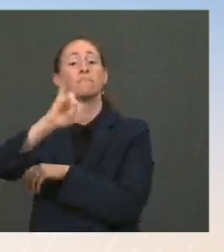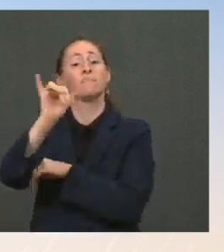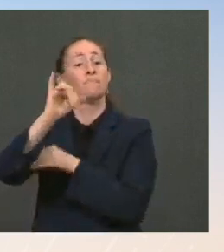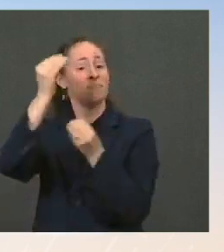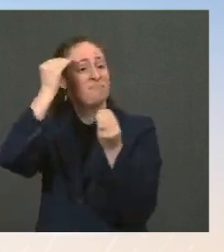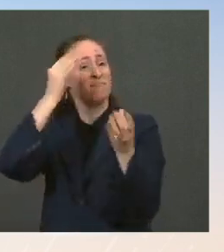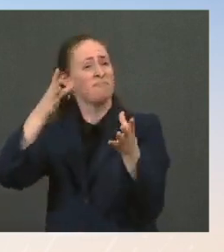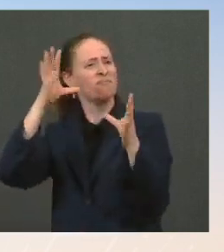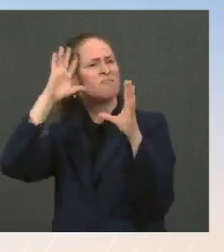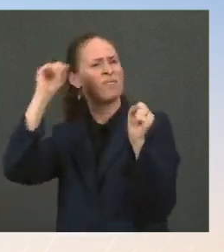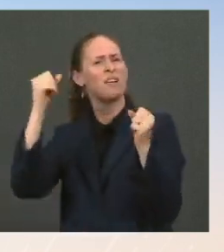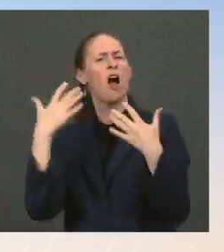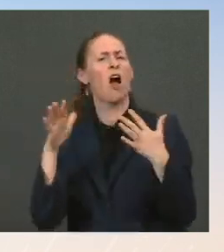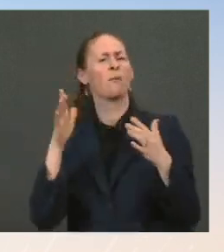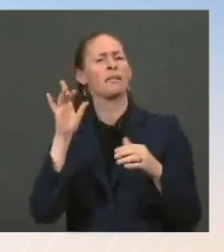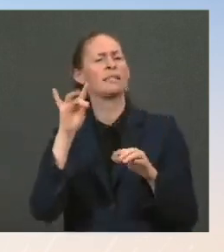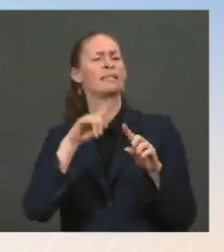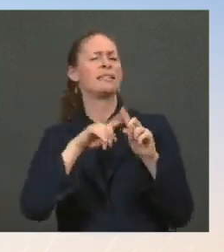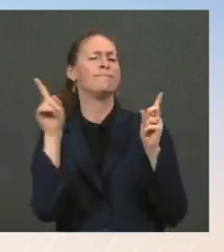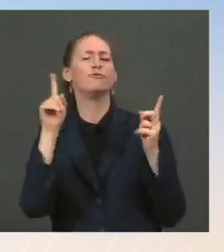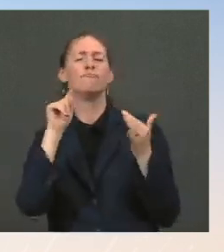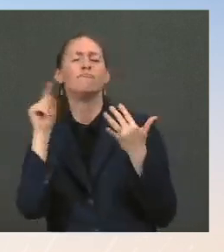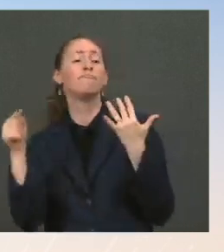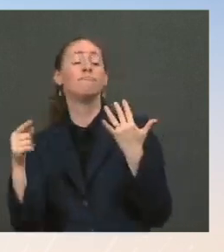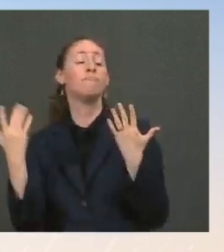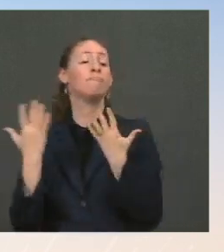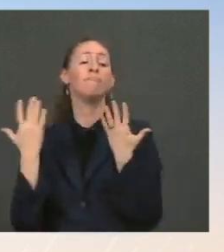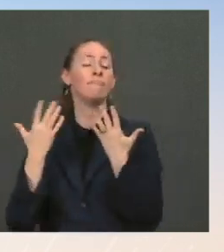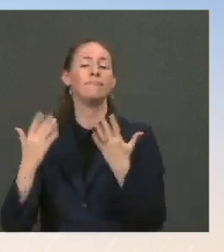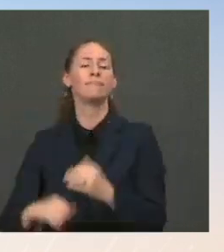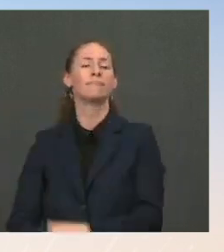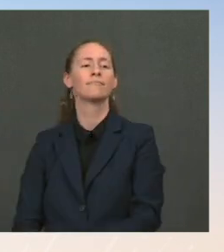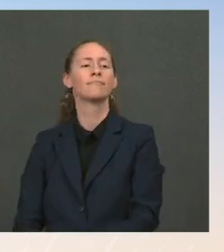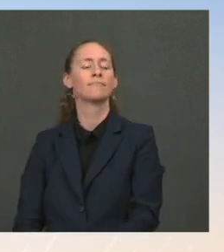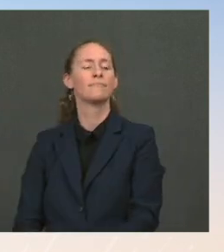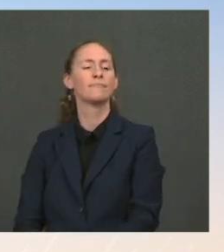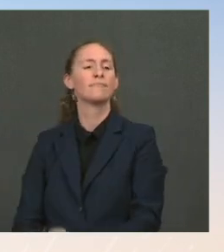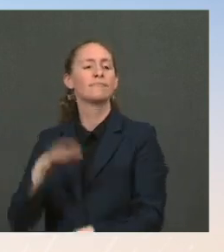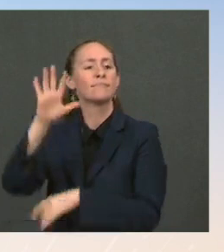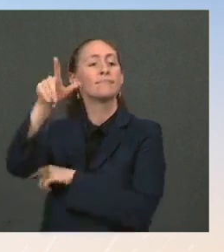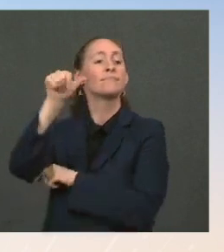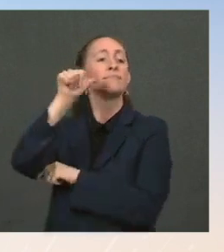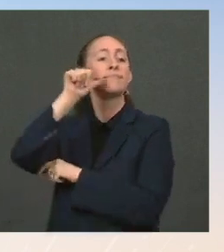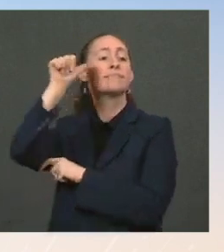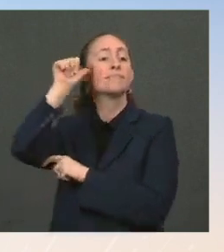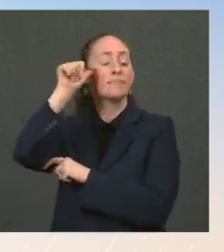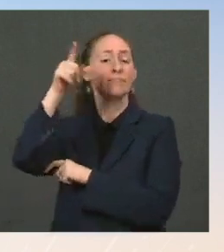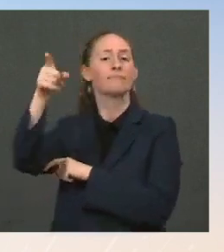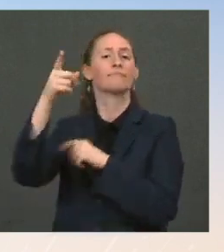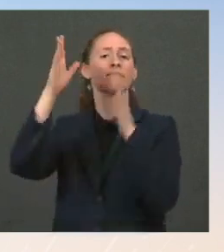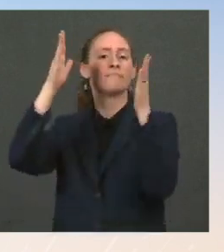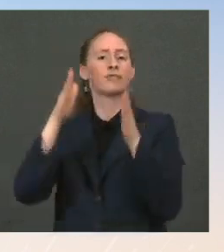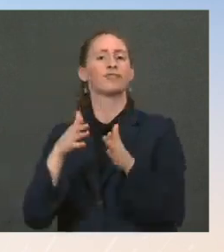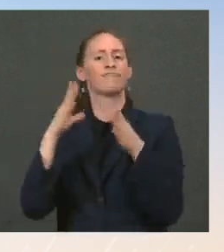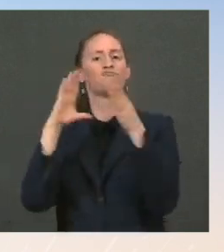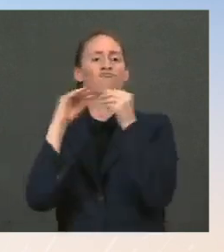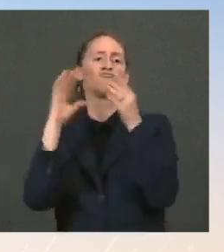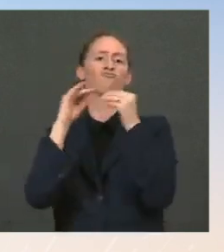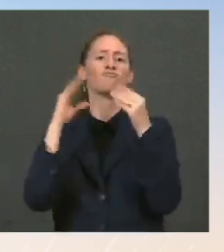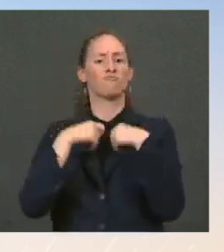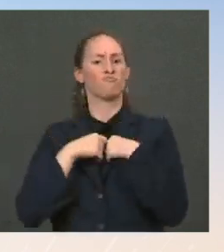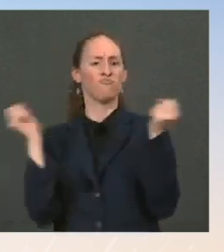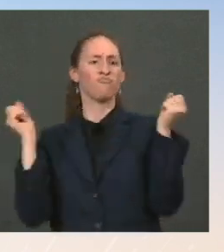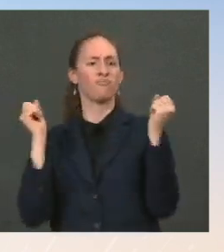of issues that were raised during the whistleblower's testimony yesterday, on the FTC to adopt rules to address unfair data collection and